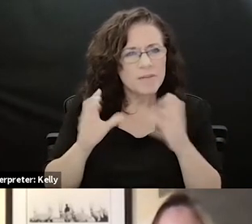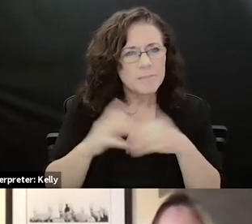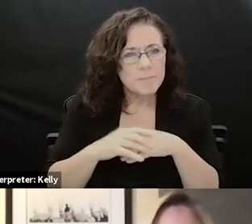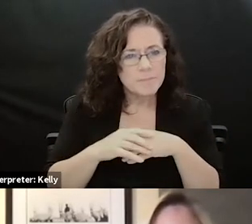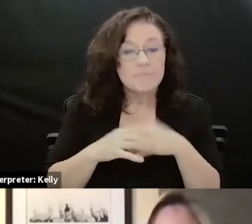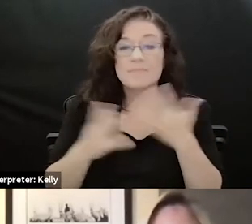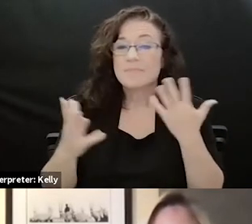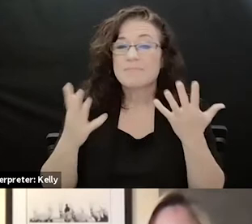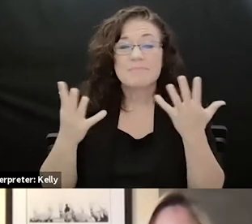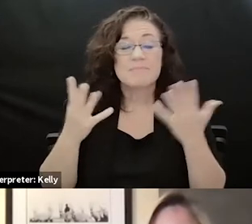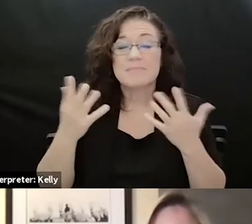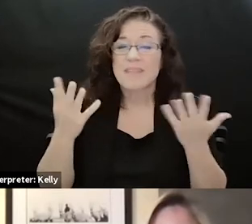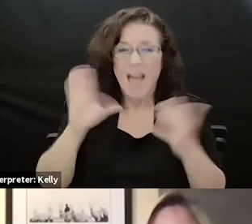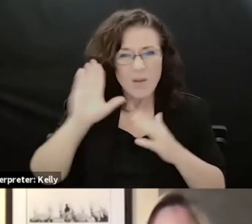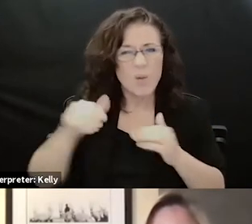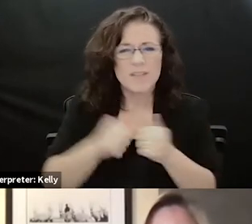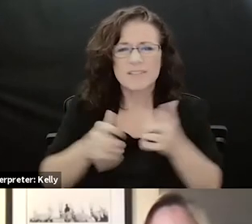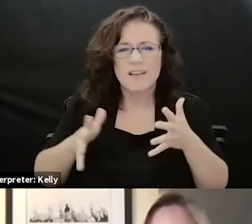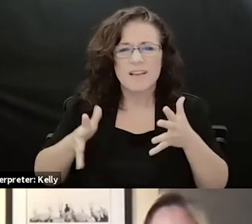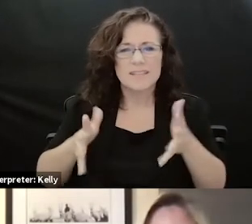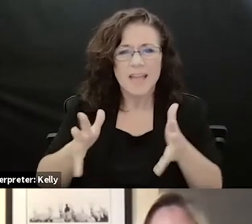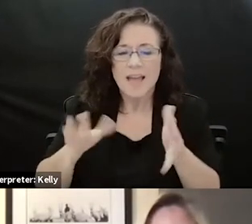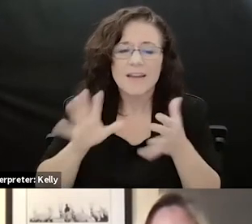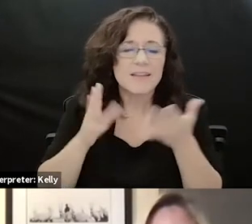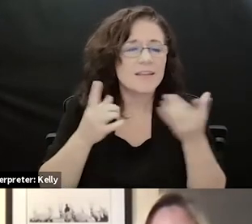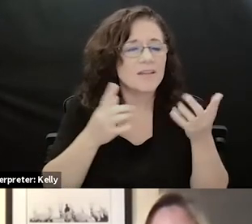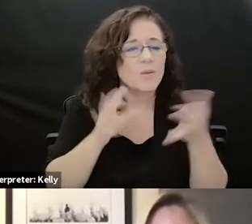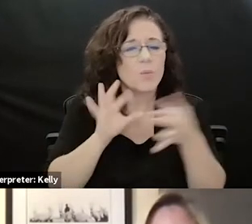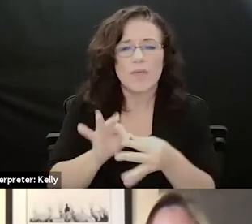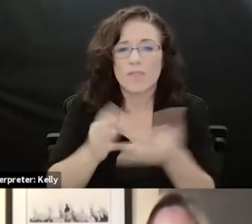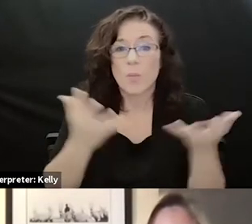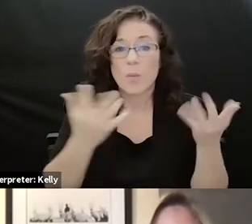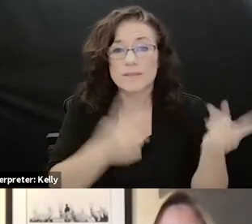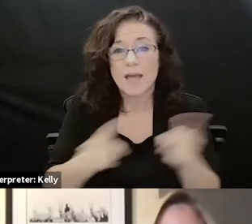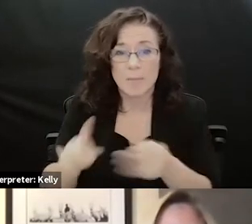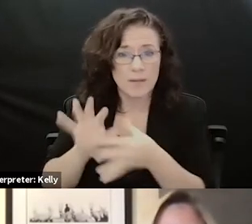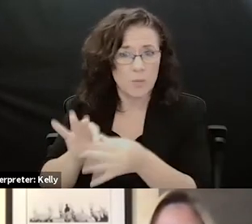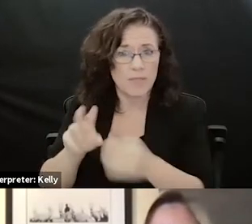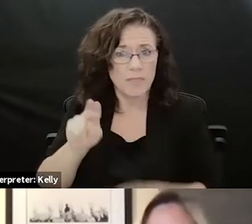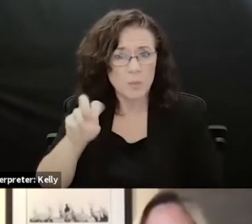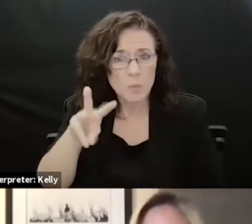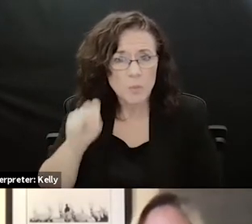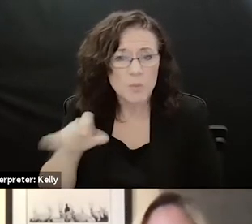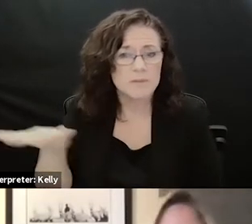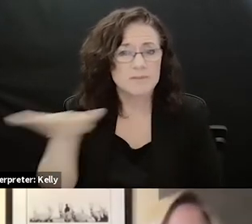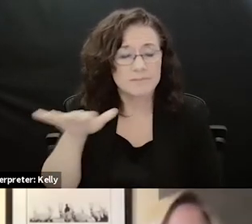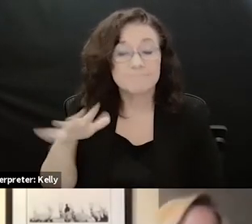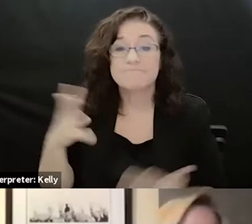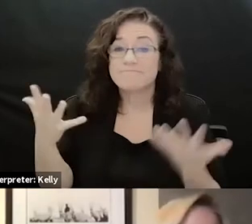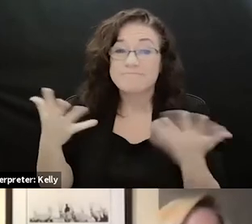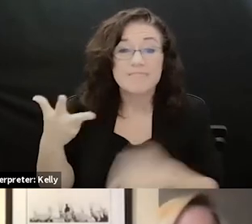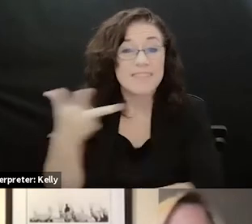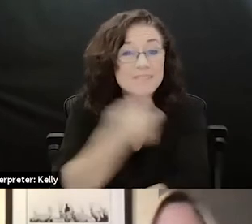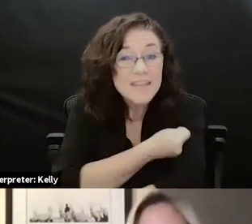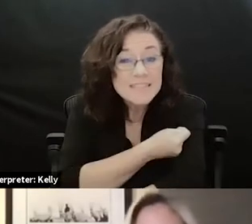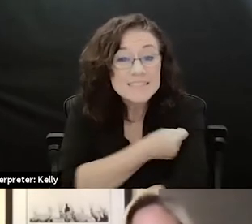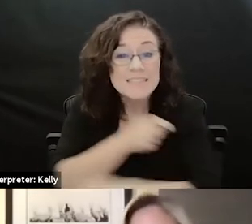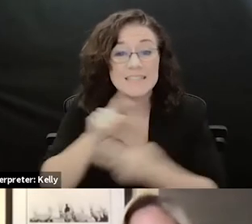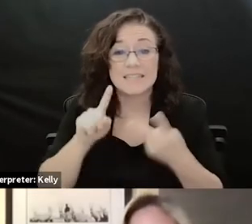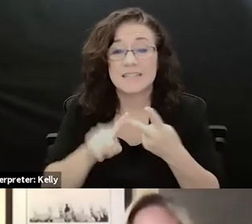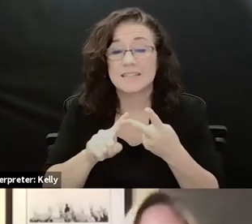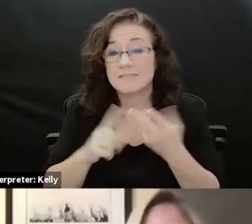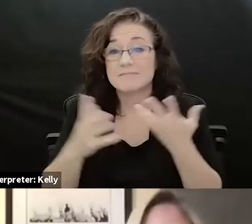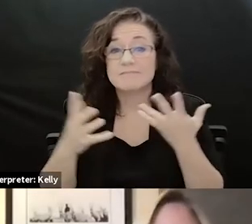news as we've touched upon and we did two weeks ago as well but also with the vaccine and challenges with